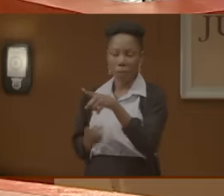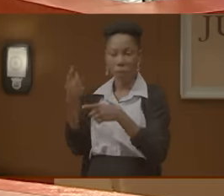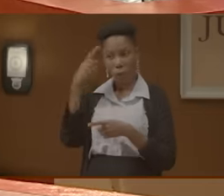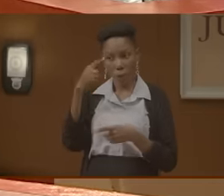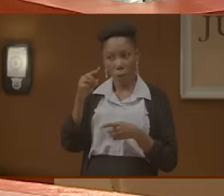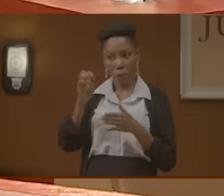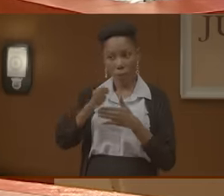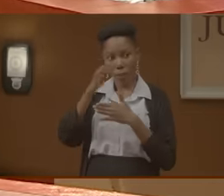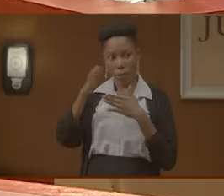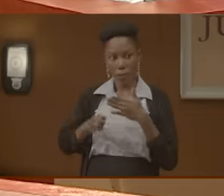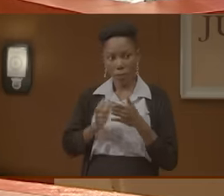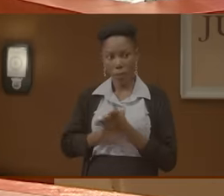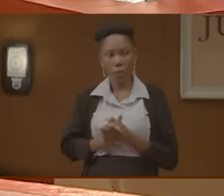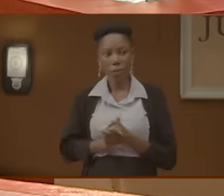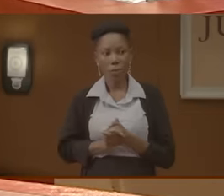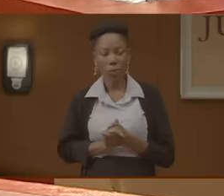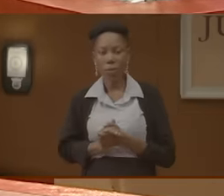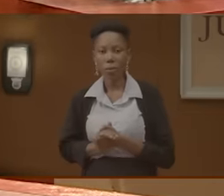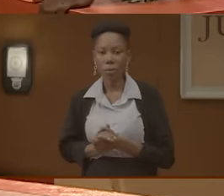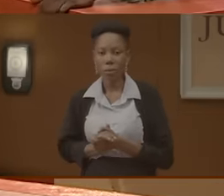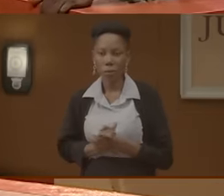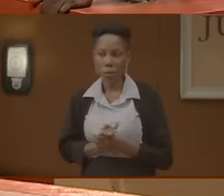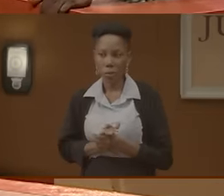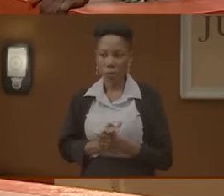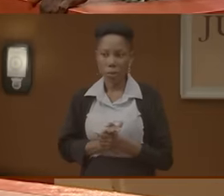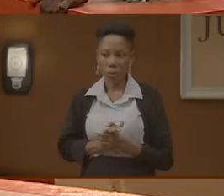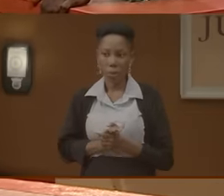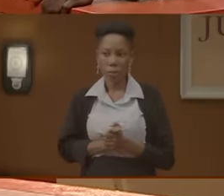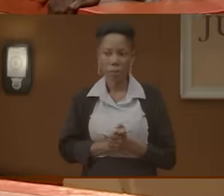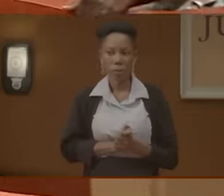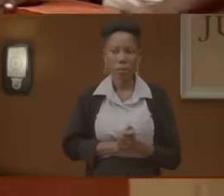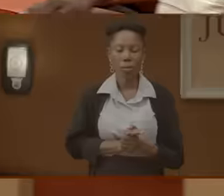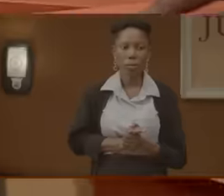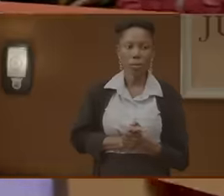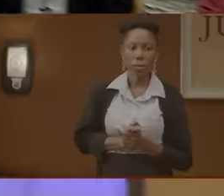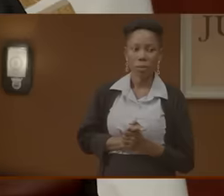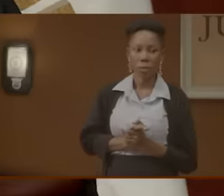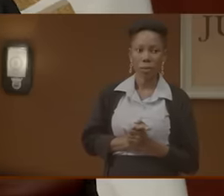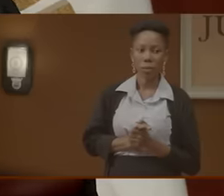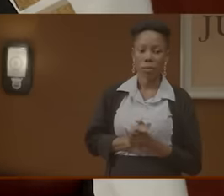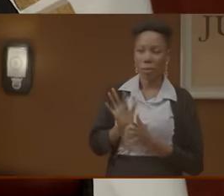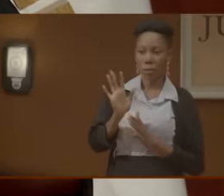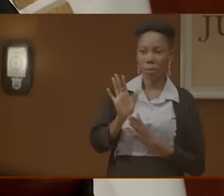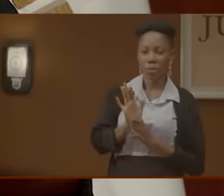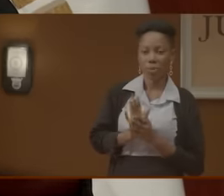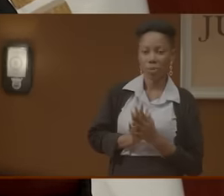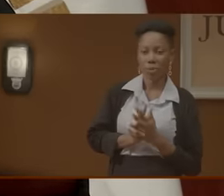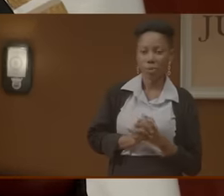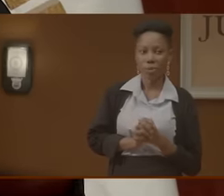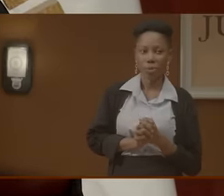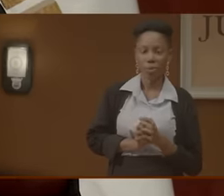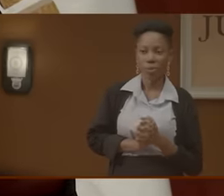The sister will come back from... No, I'm not talking about because sister. Just calm the sister, down. Calm down. Yes, ma'am. One of the... Your landlord... Wait.